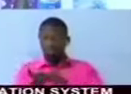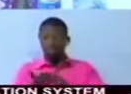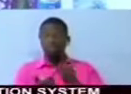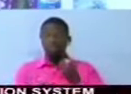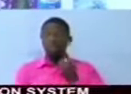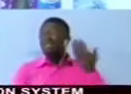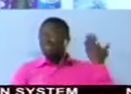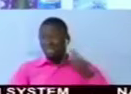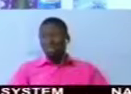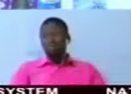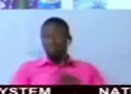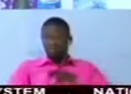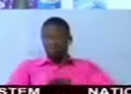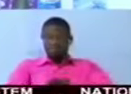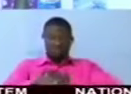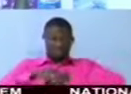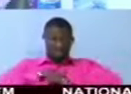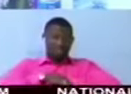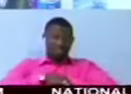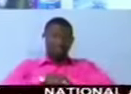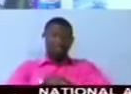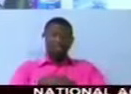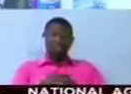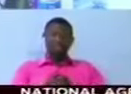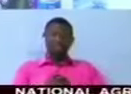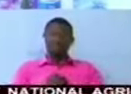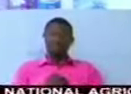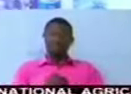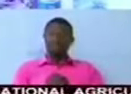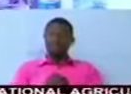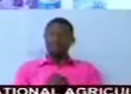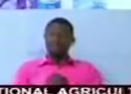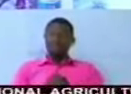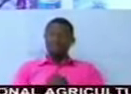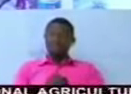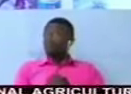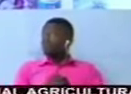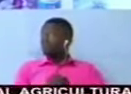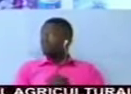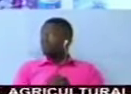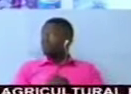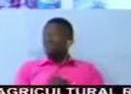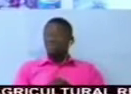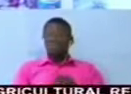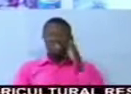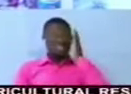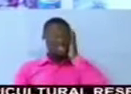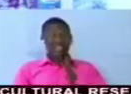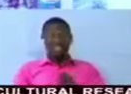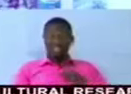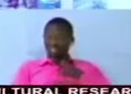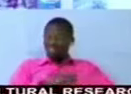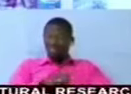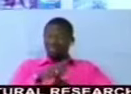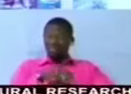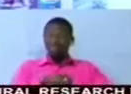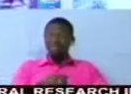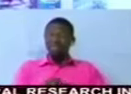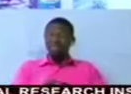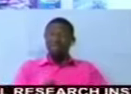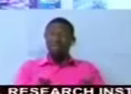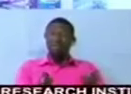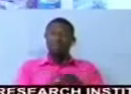cough. The serious hand cough la because bi la ñoo boole ak sa tank bi. Serious hand cough because they put the hand and the leg